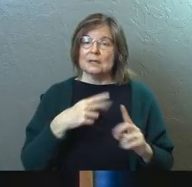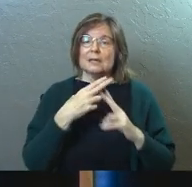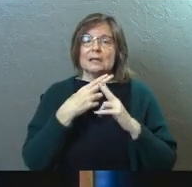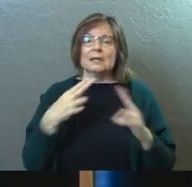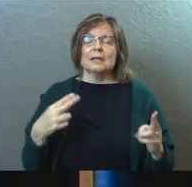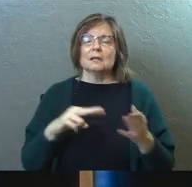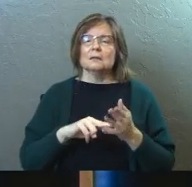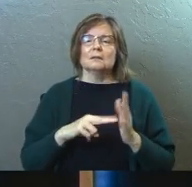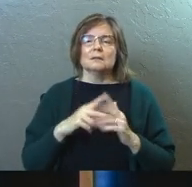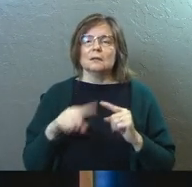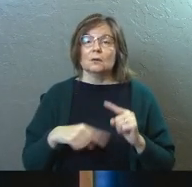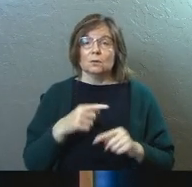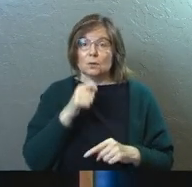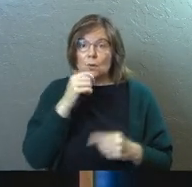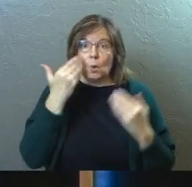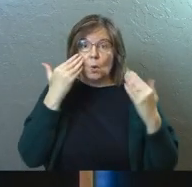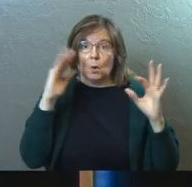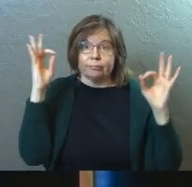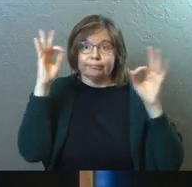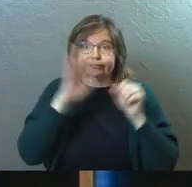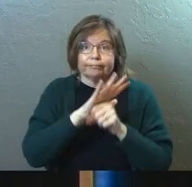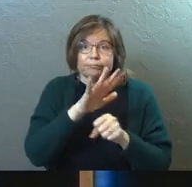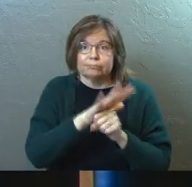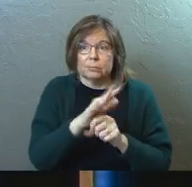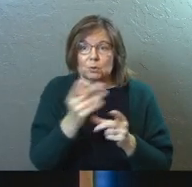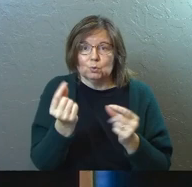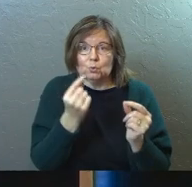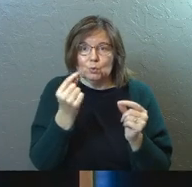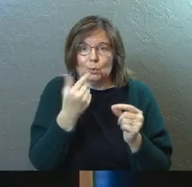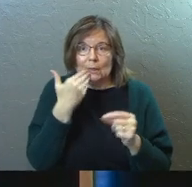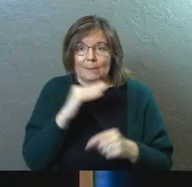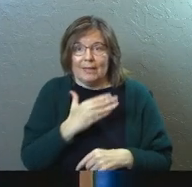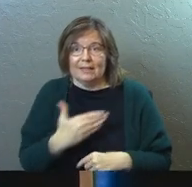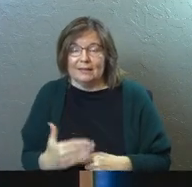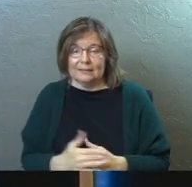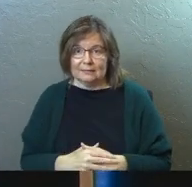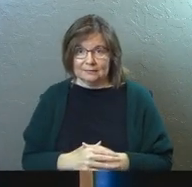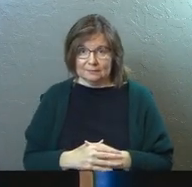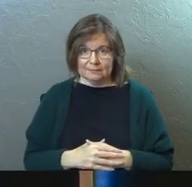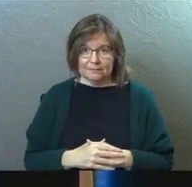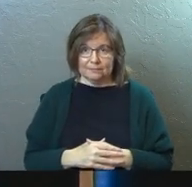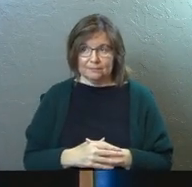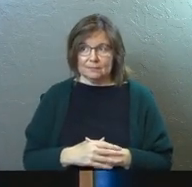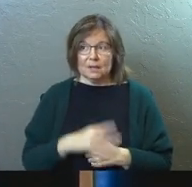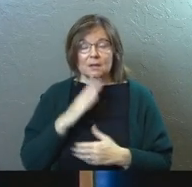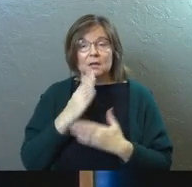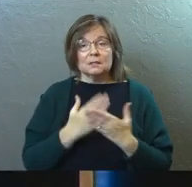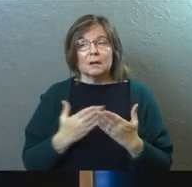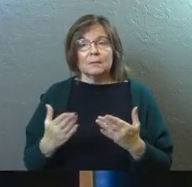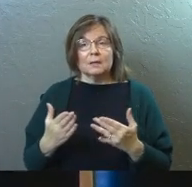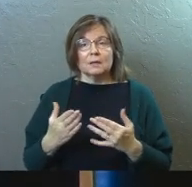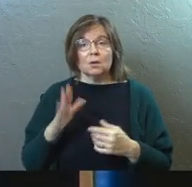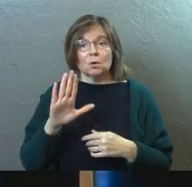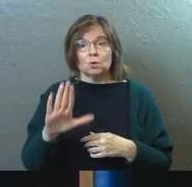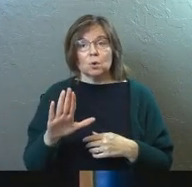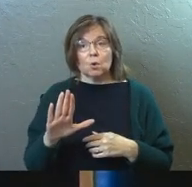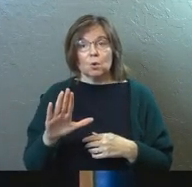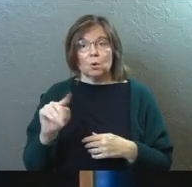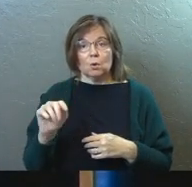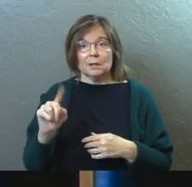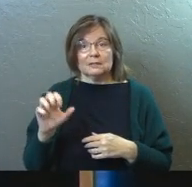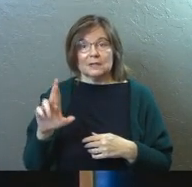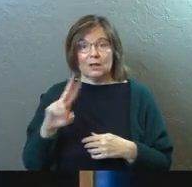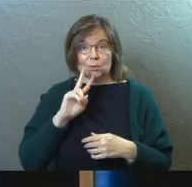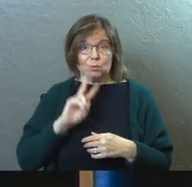is when you don't know enough to do the evil thing. There are some things that your